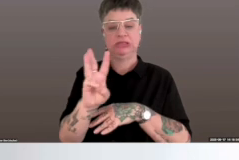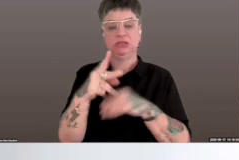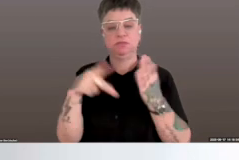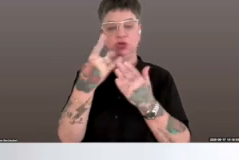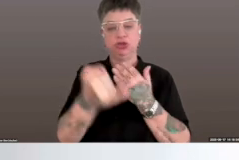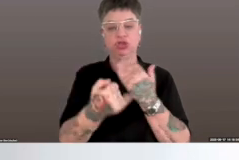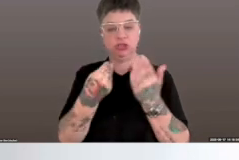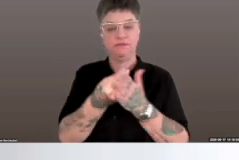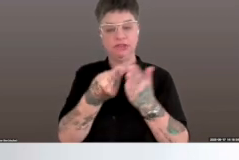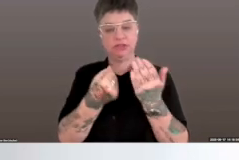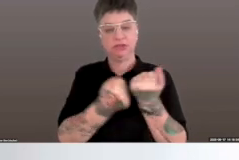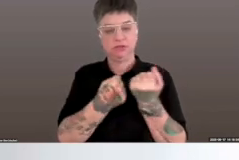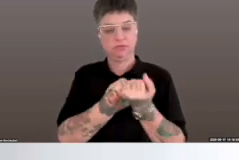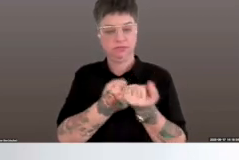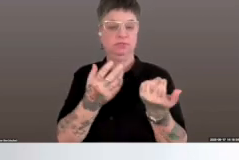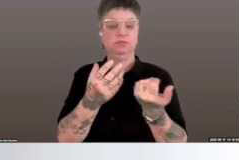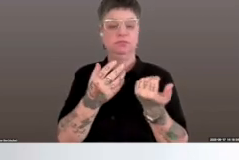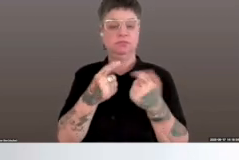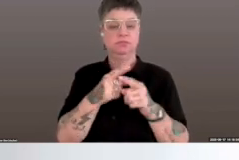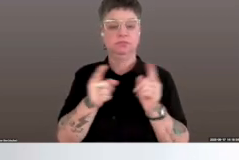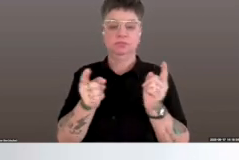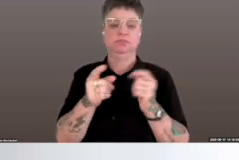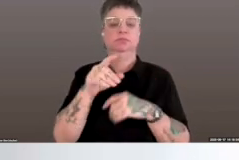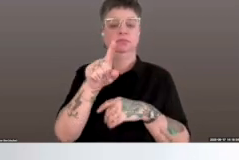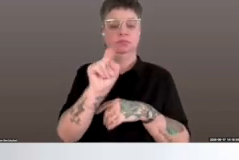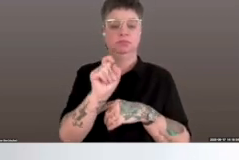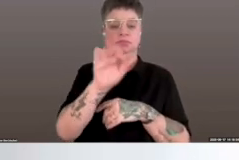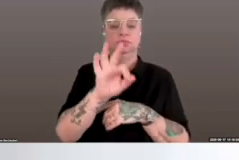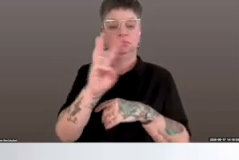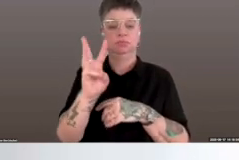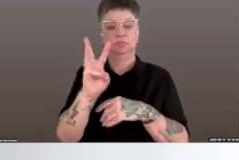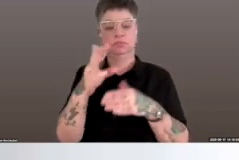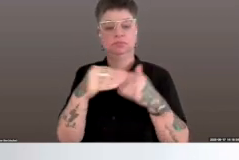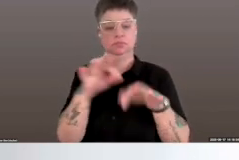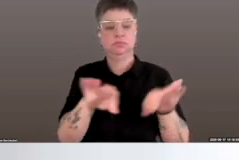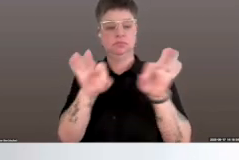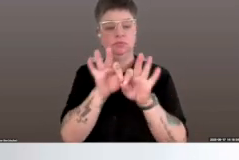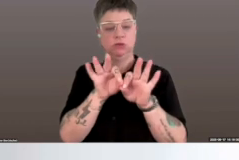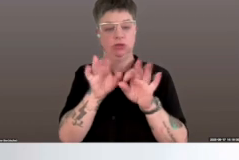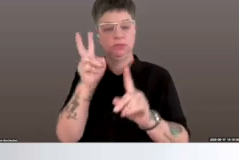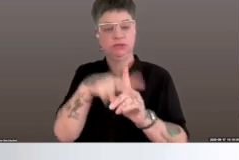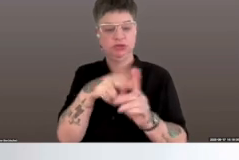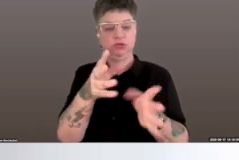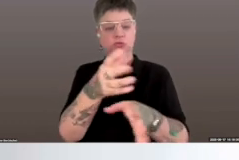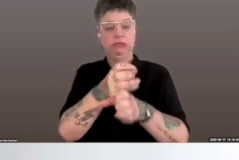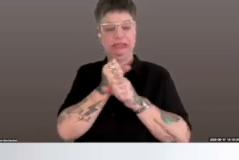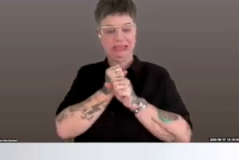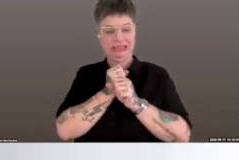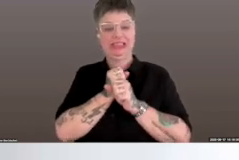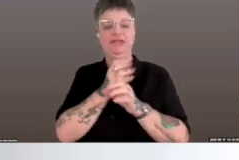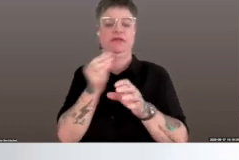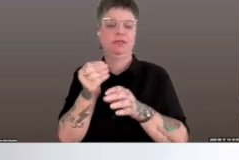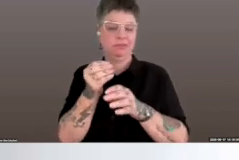over 16,000 applications representing $196 million in demand have been received and are in progress of redeeming